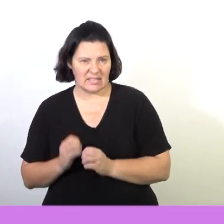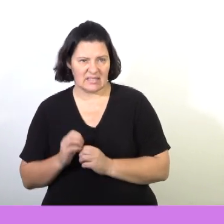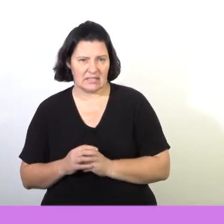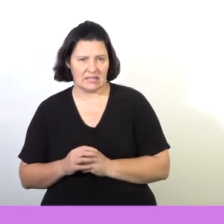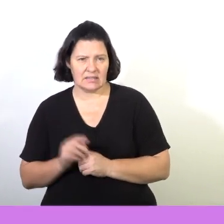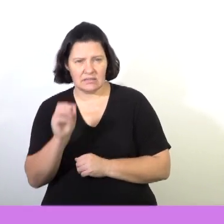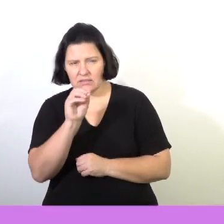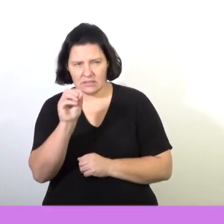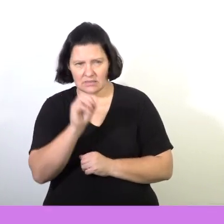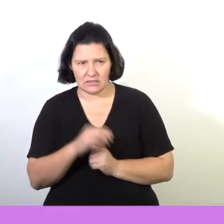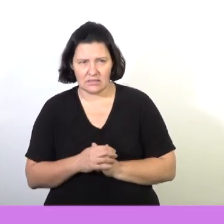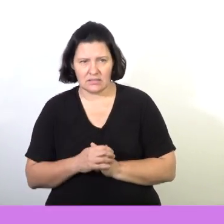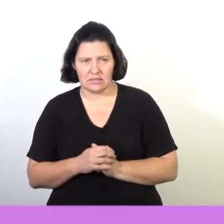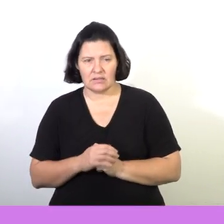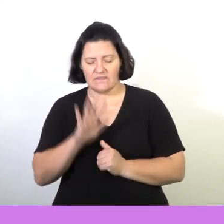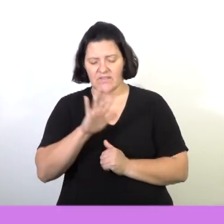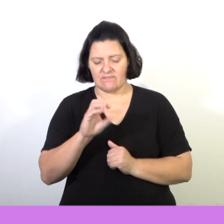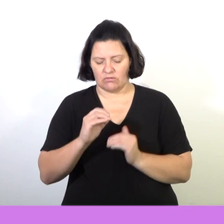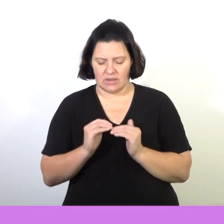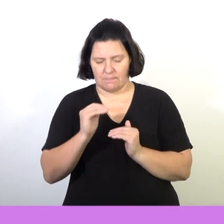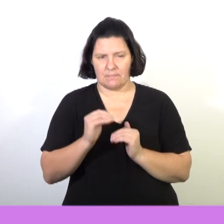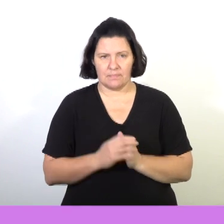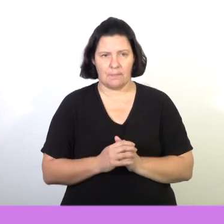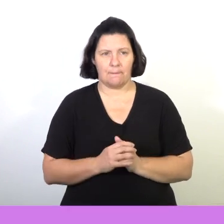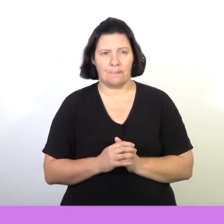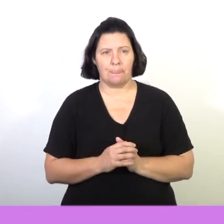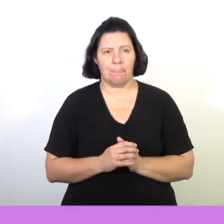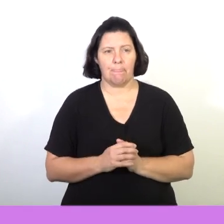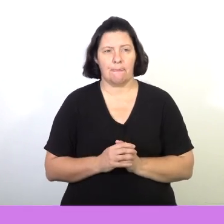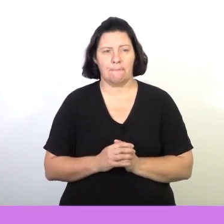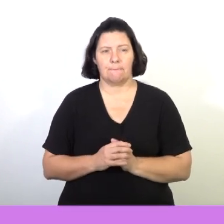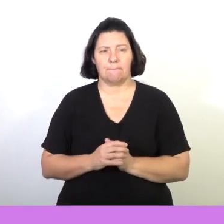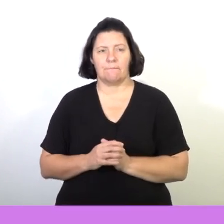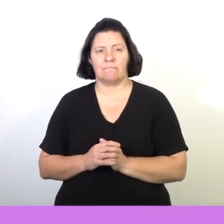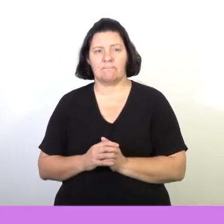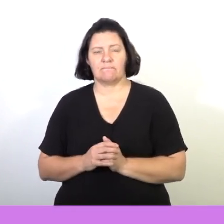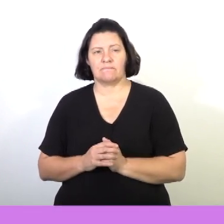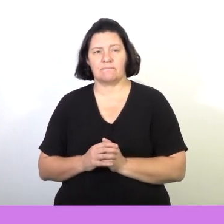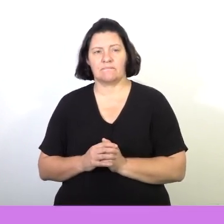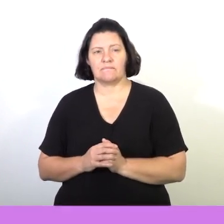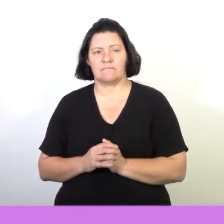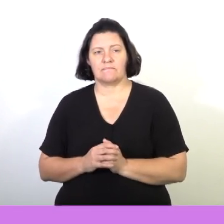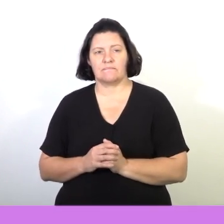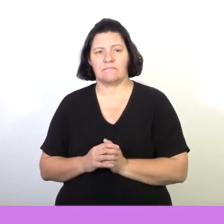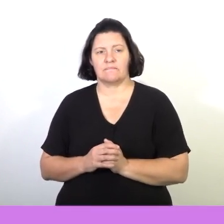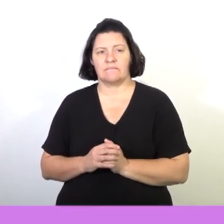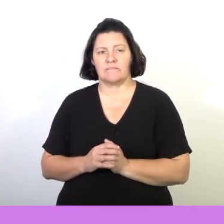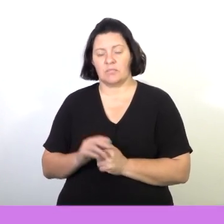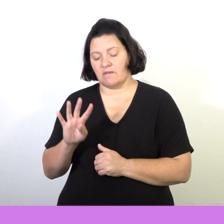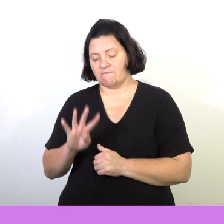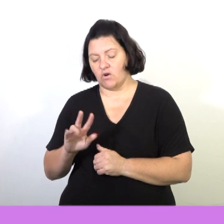one. It should just be above 500, just there. And then this one, it